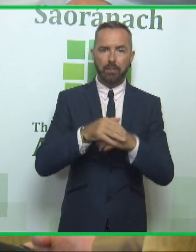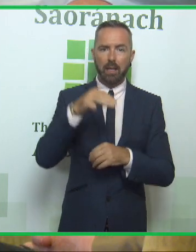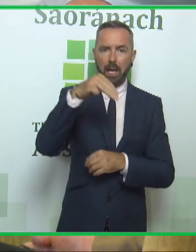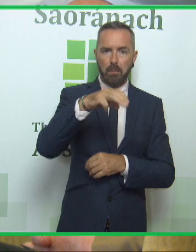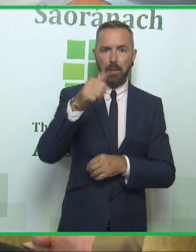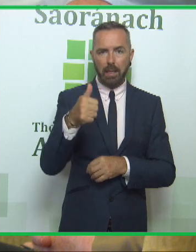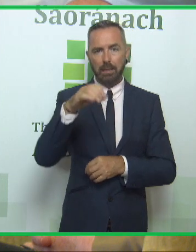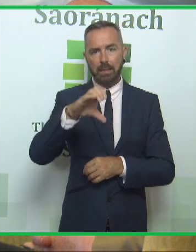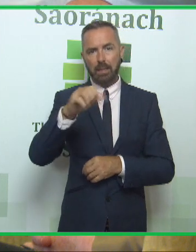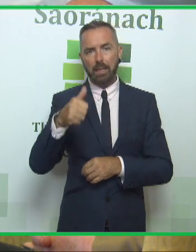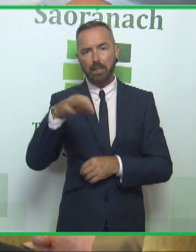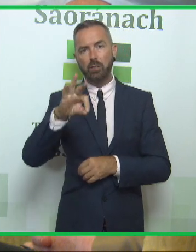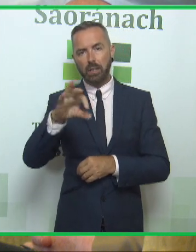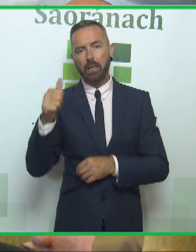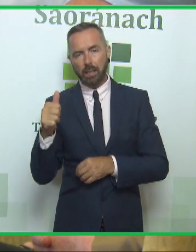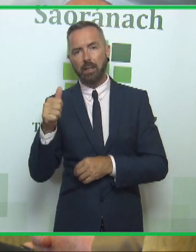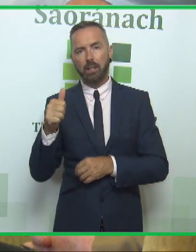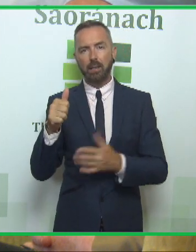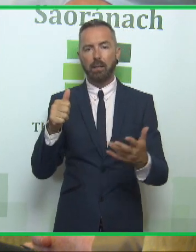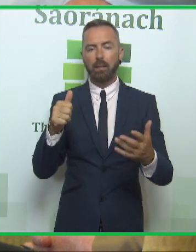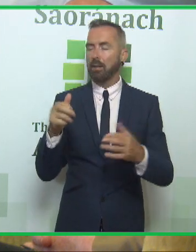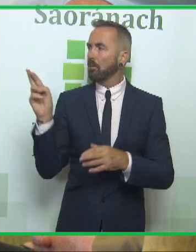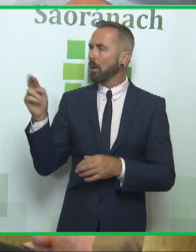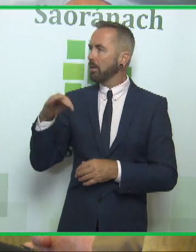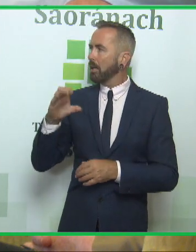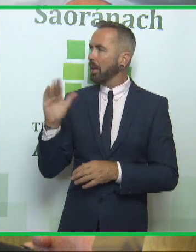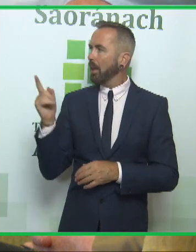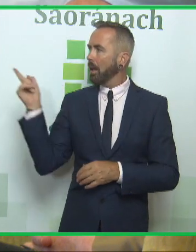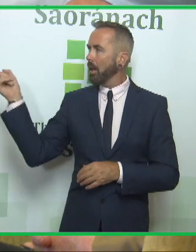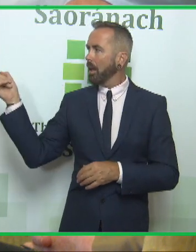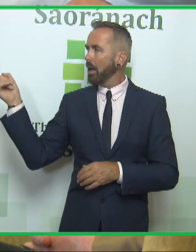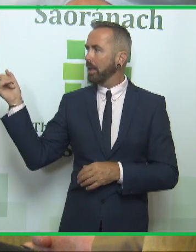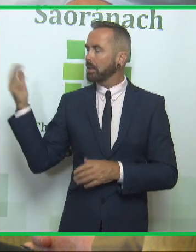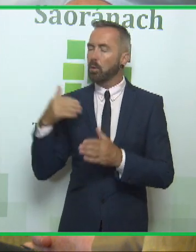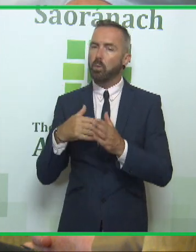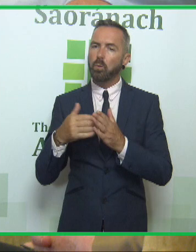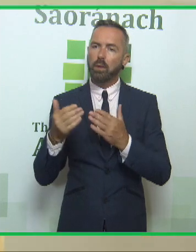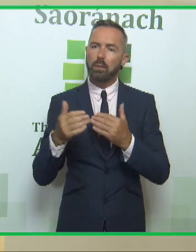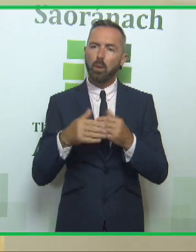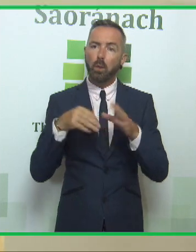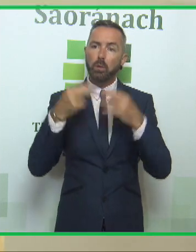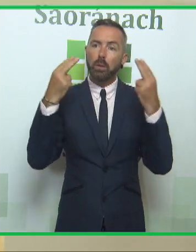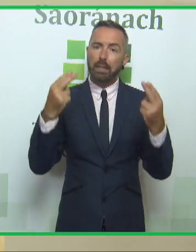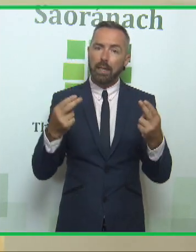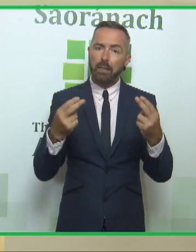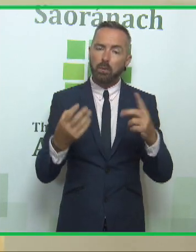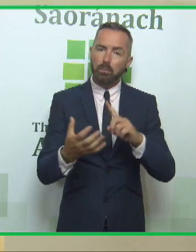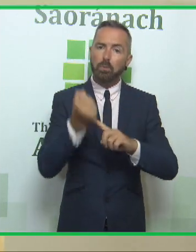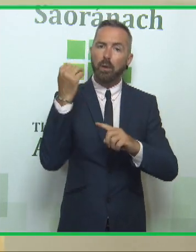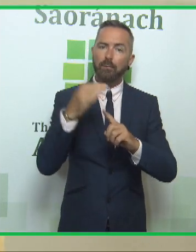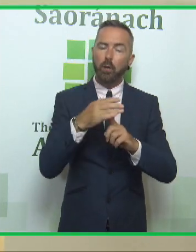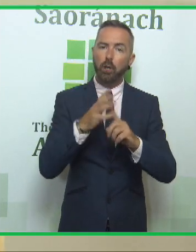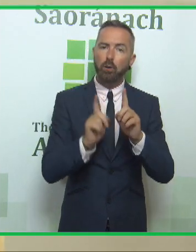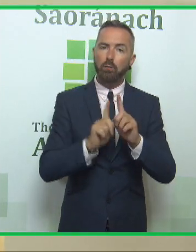CA, GA. That's all a big part of it. Isn't it, Nicola, the extent of what is required for recovery? Like, I mean, the Assembly has heard a